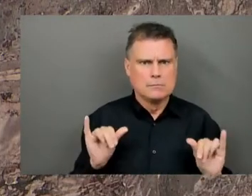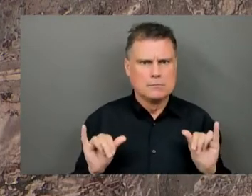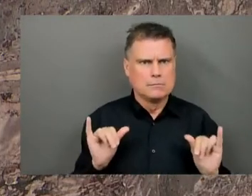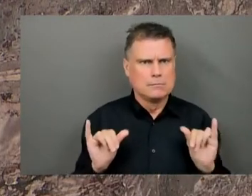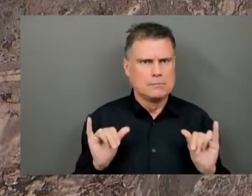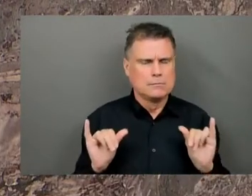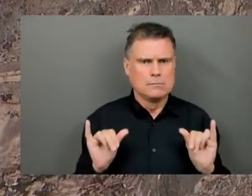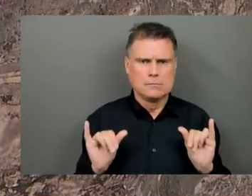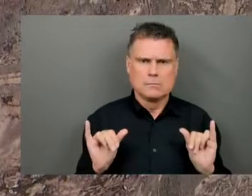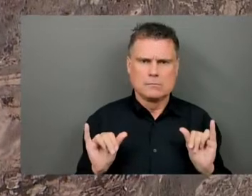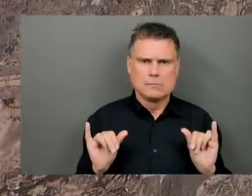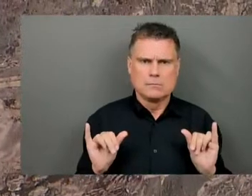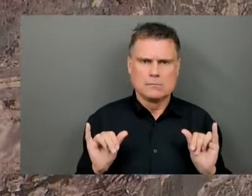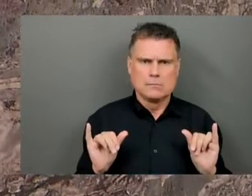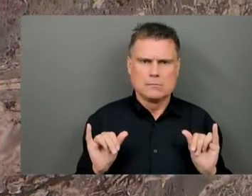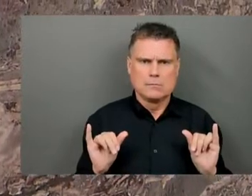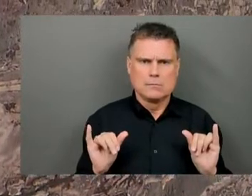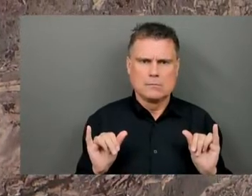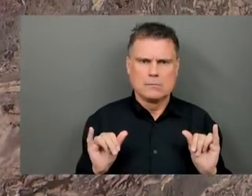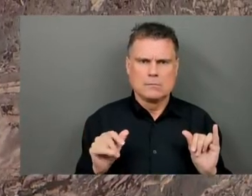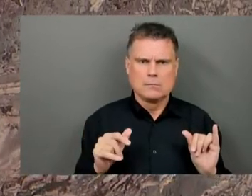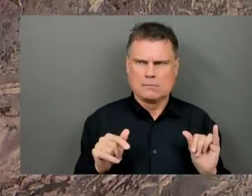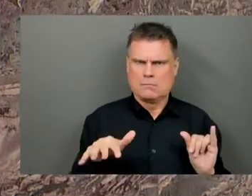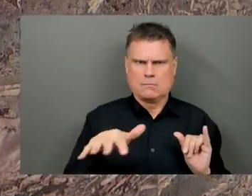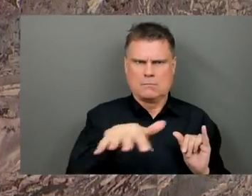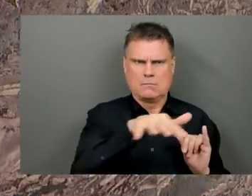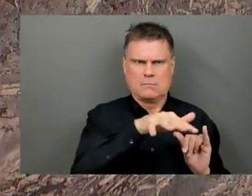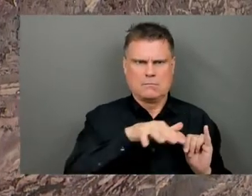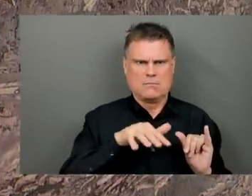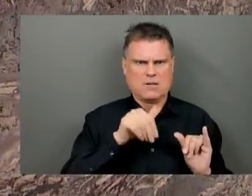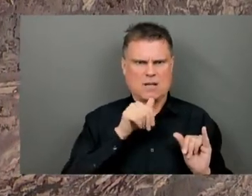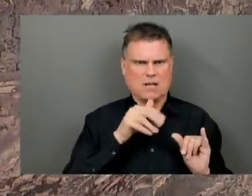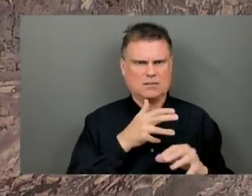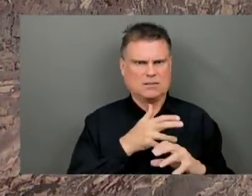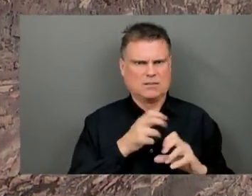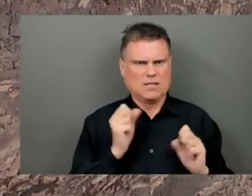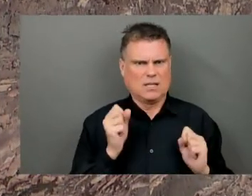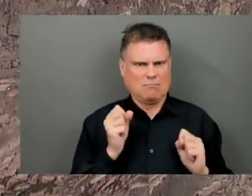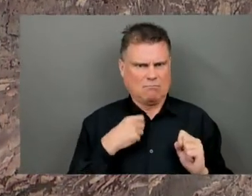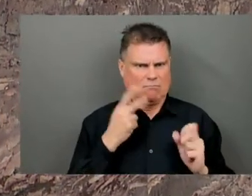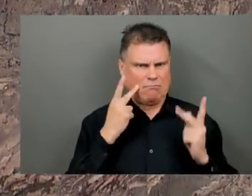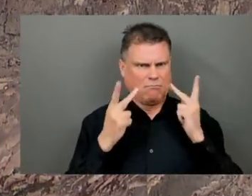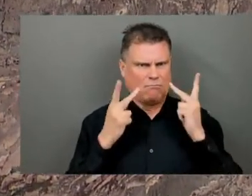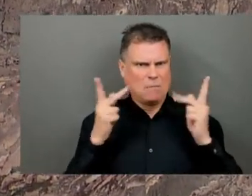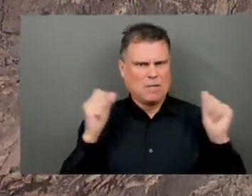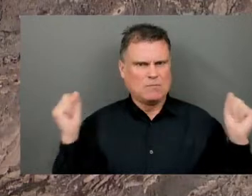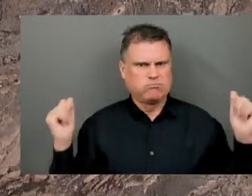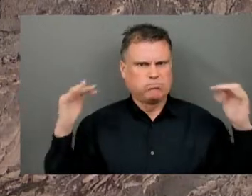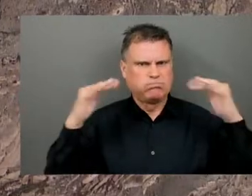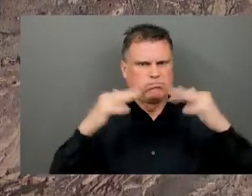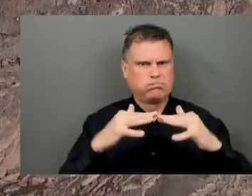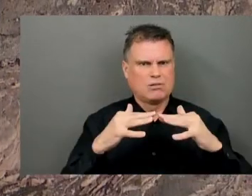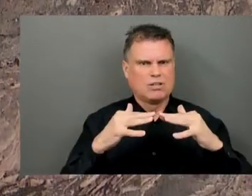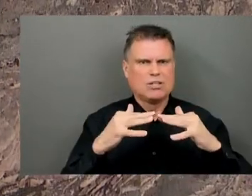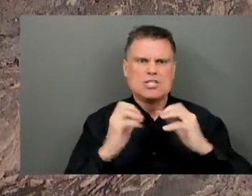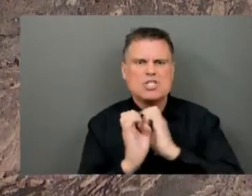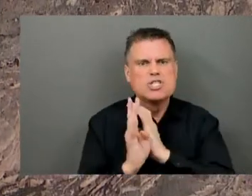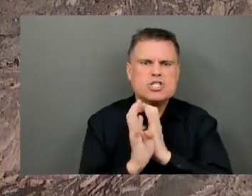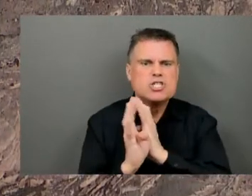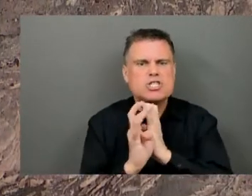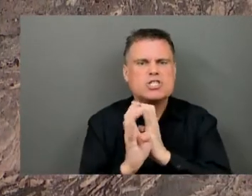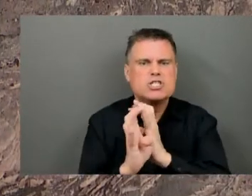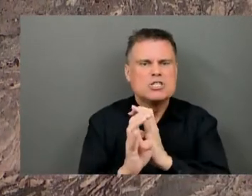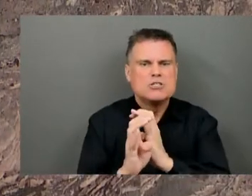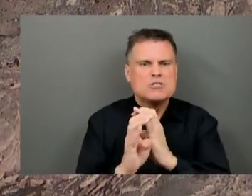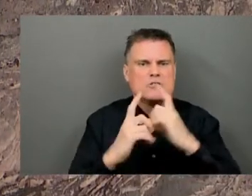intifada. They wear the uniform and shout the mantra exhibited by Hamas terrorists who slaughtered, raped, and kidnapped people